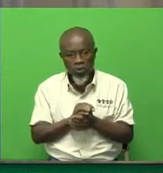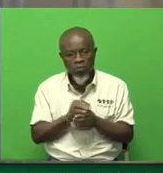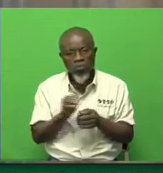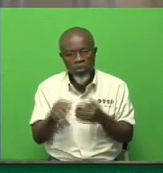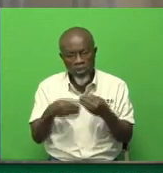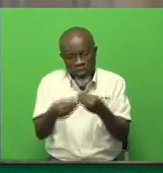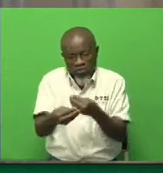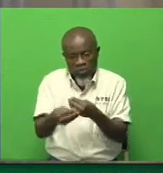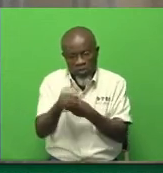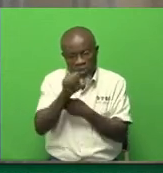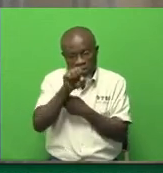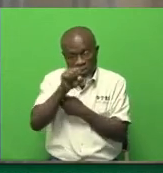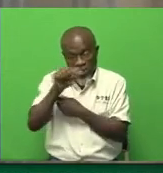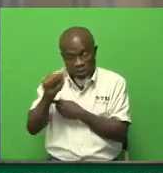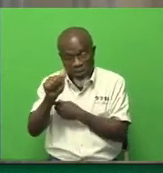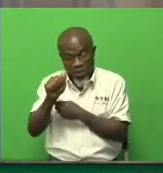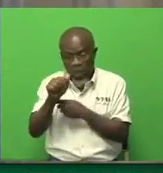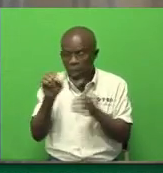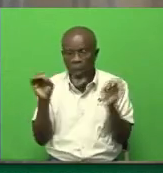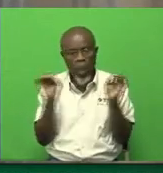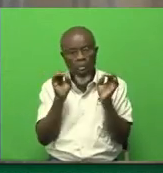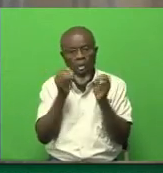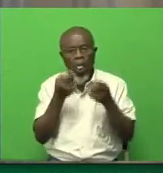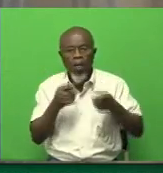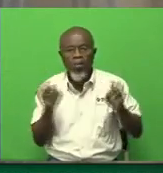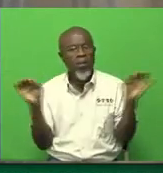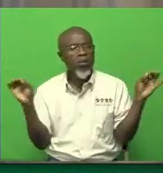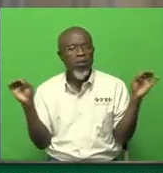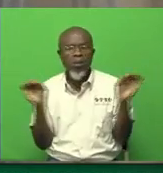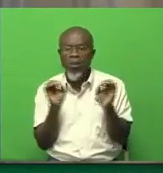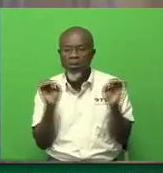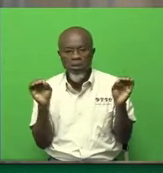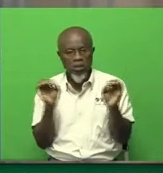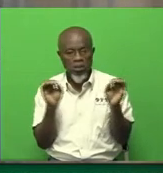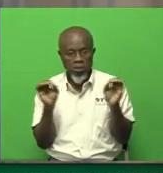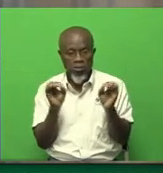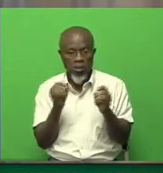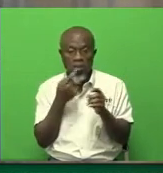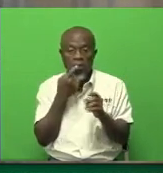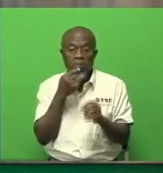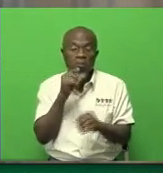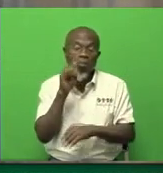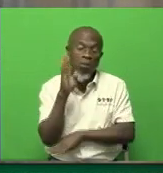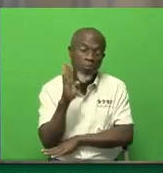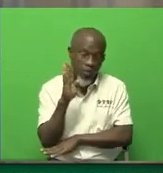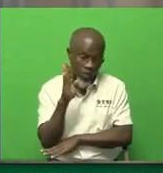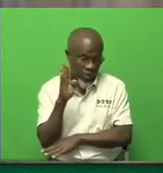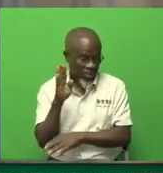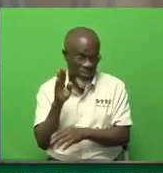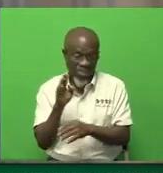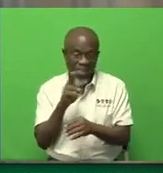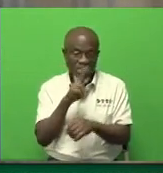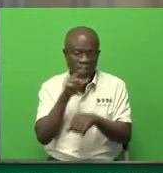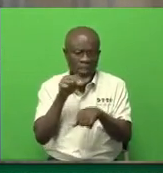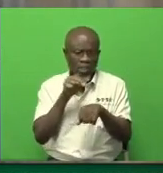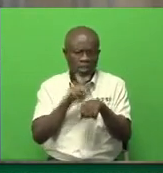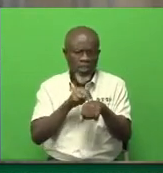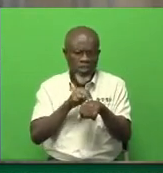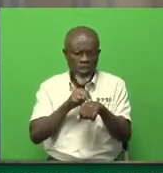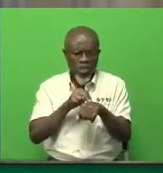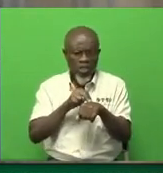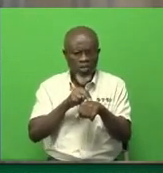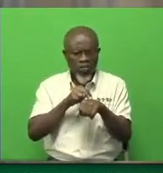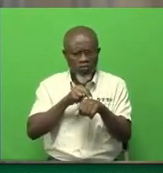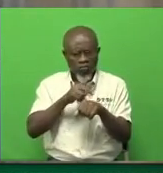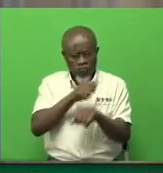has happened they promised award a national forensic Sciences Center repeat promise 2020 we were